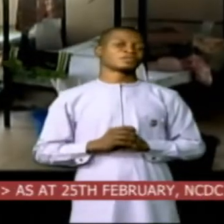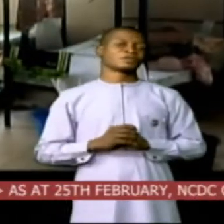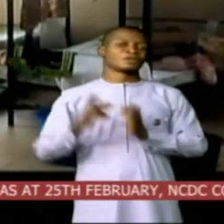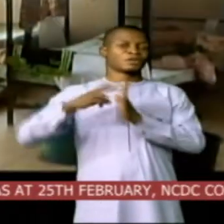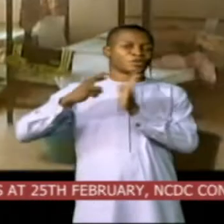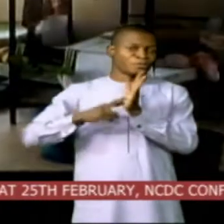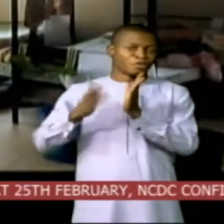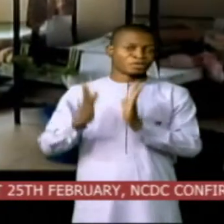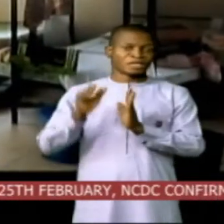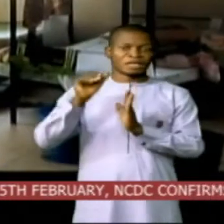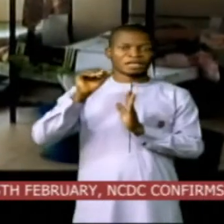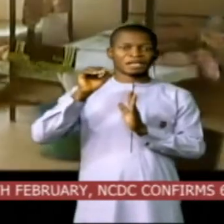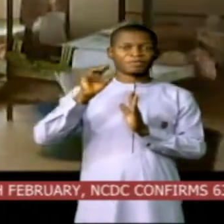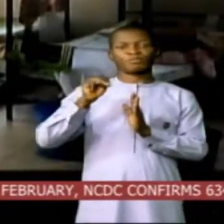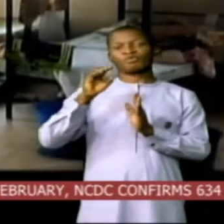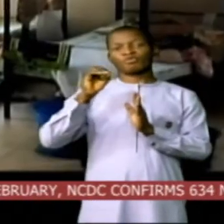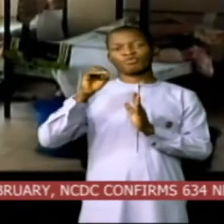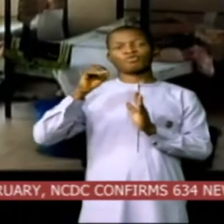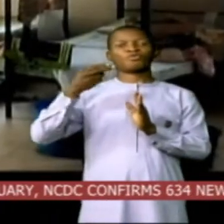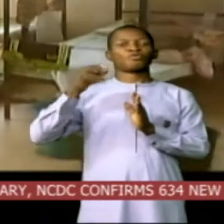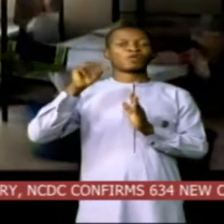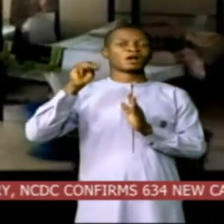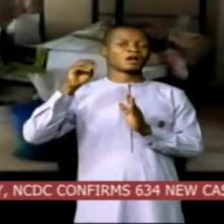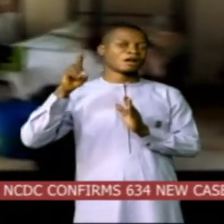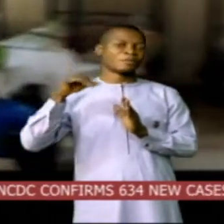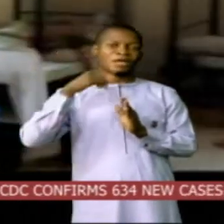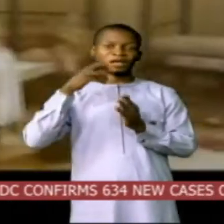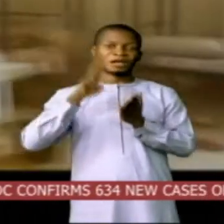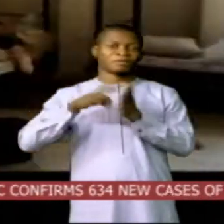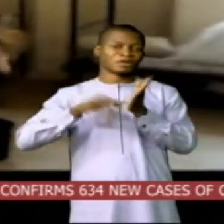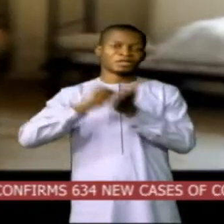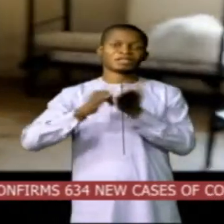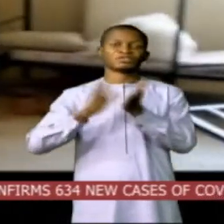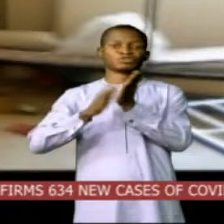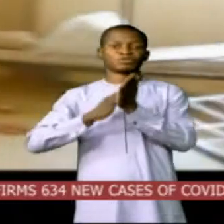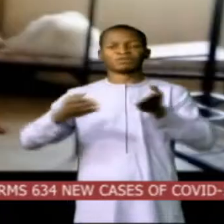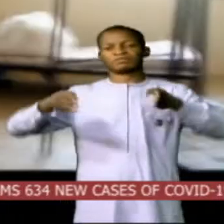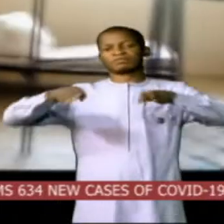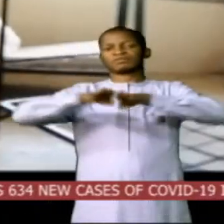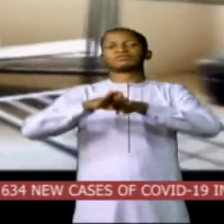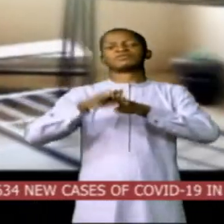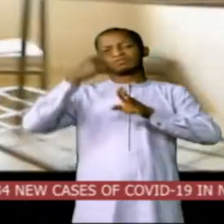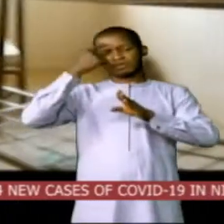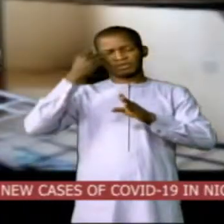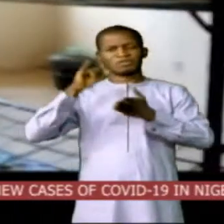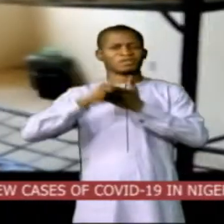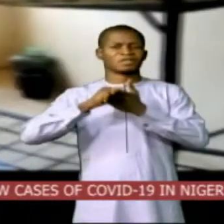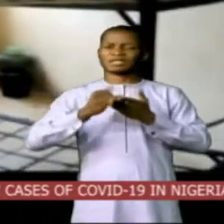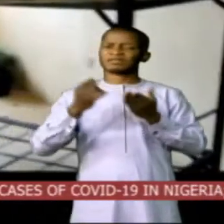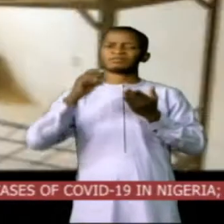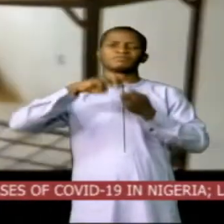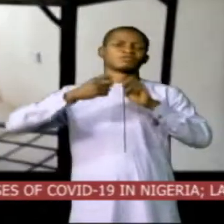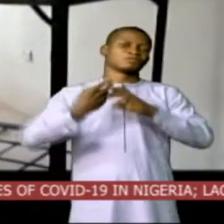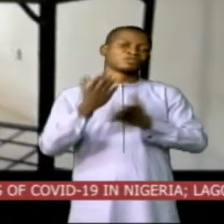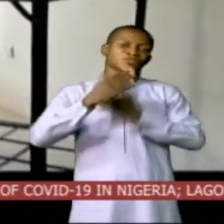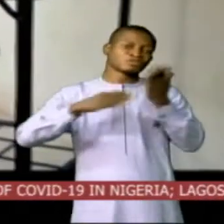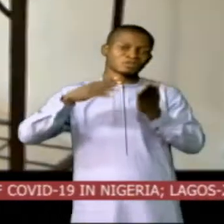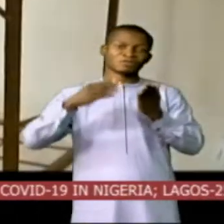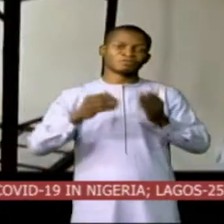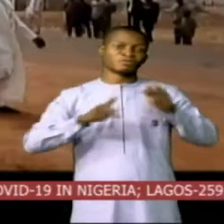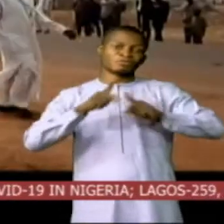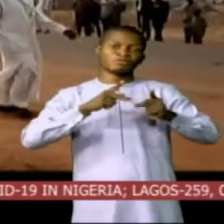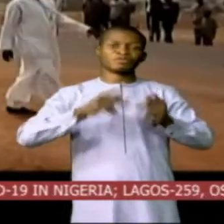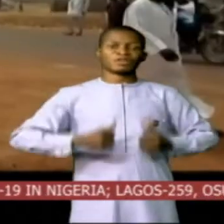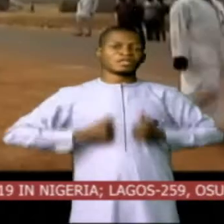Correspondent Haliru Muhammad Umar reports that the school has been closed following the ugly incidents. Some residents of the community said